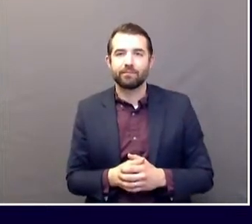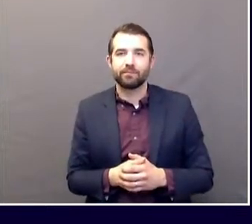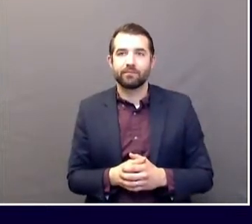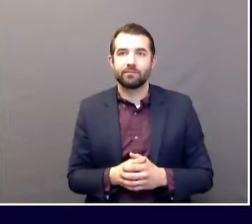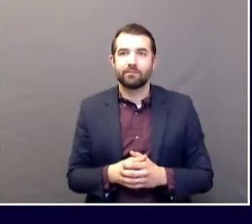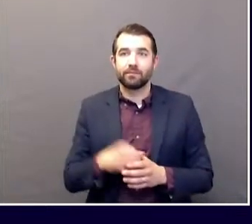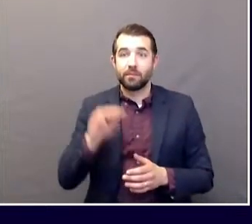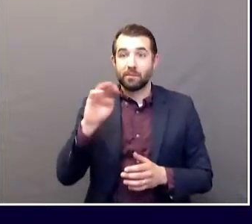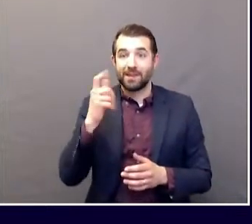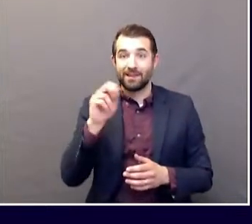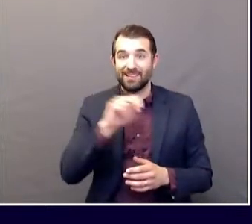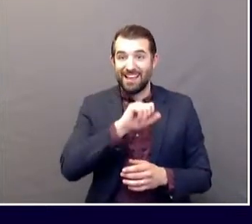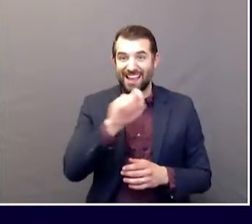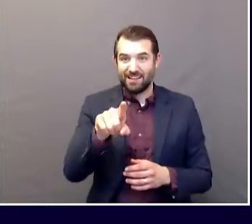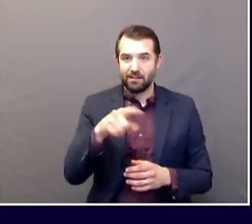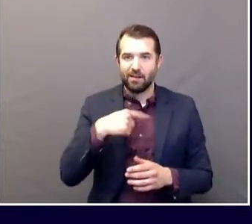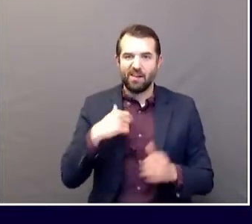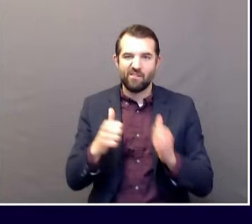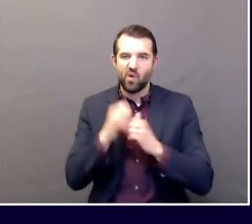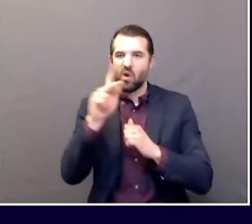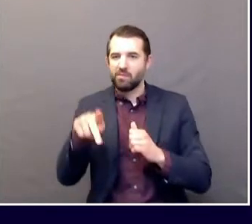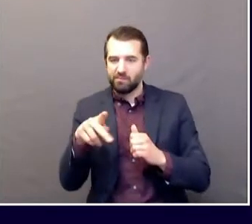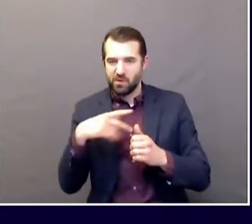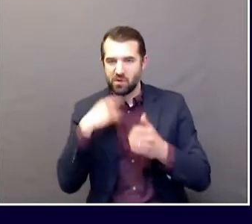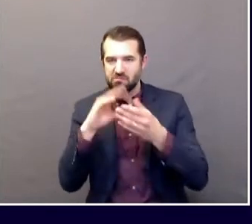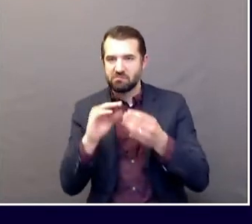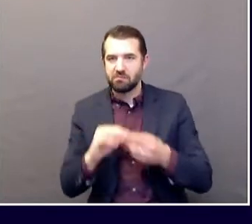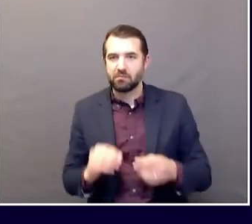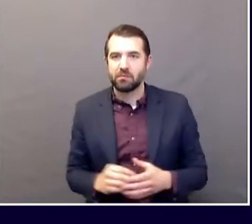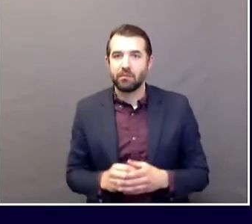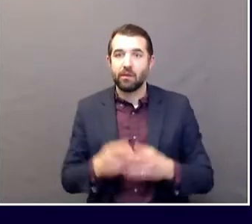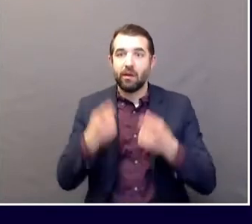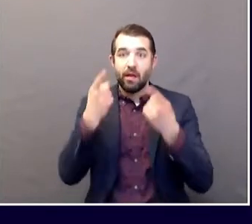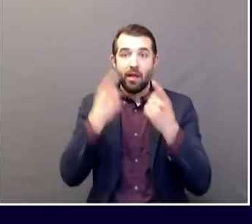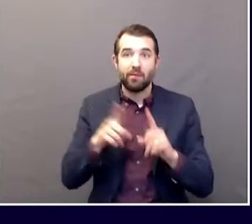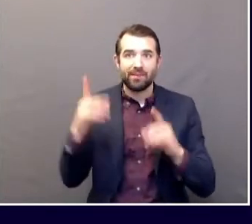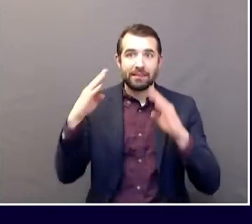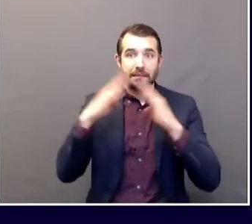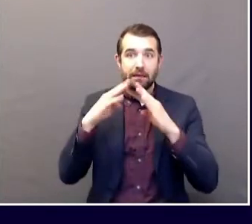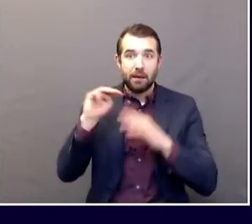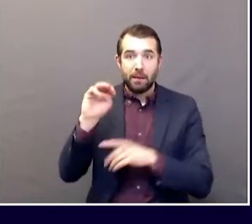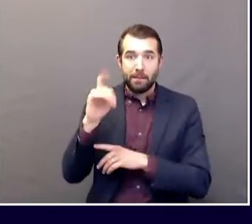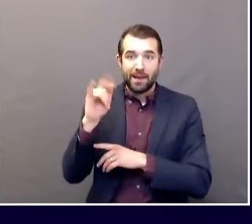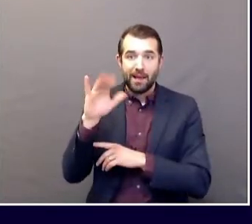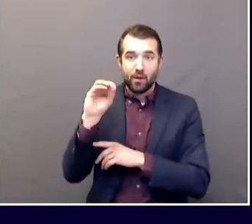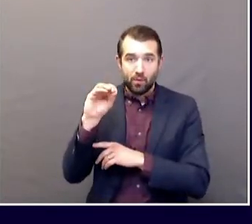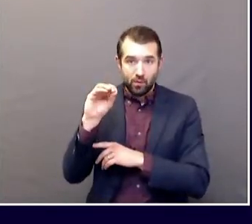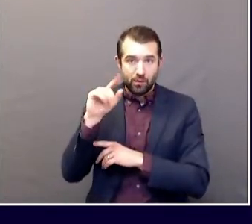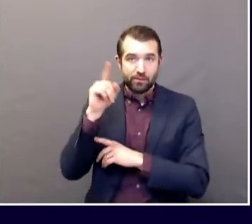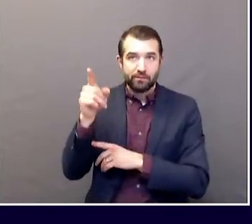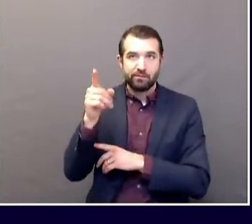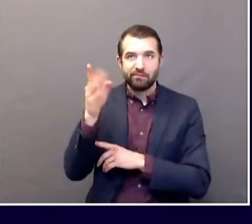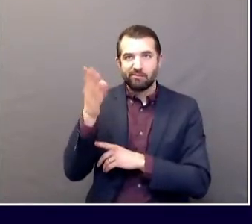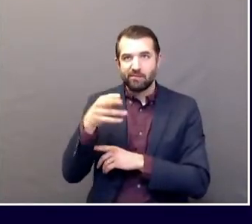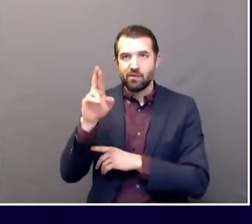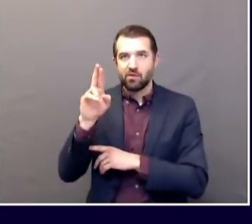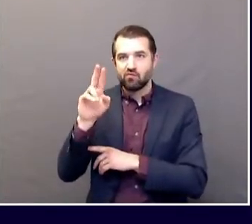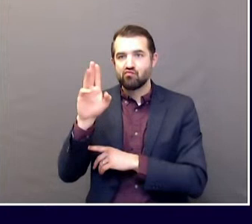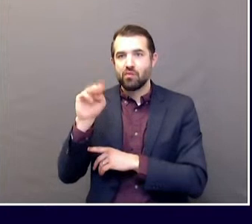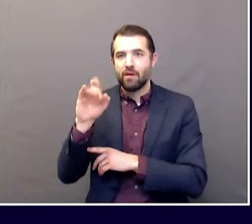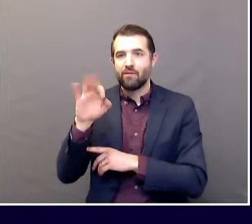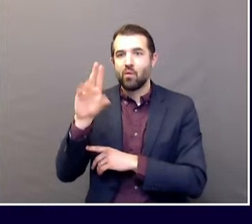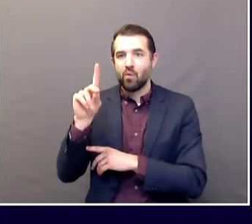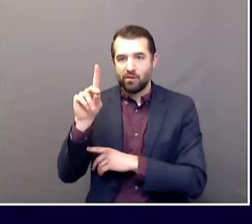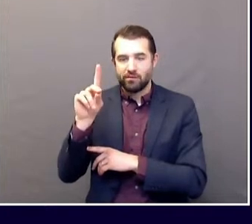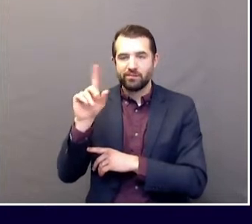the situation in Mexico, Rumford, how often is that sort of thing happening where these healthcare